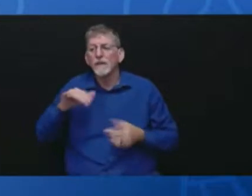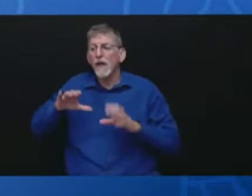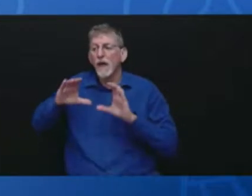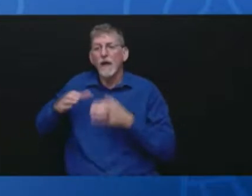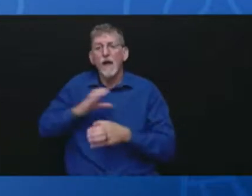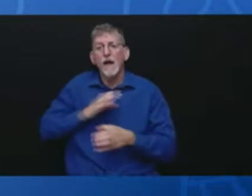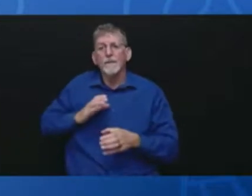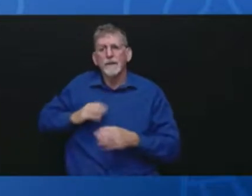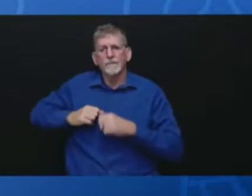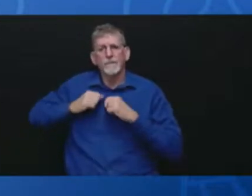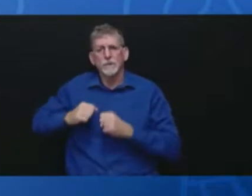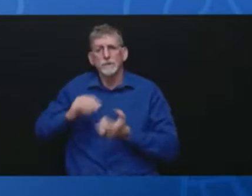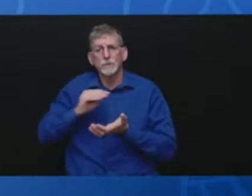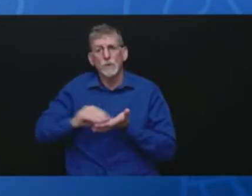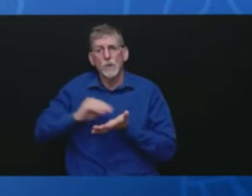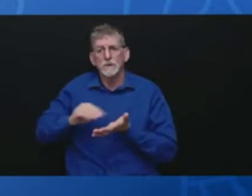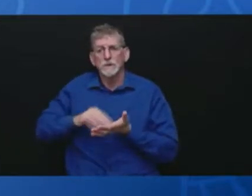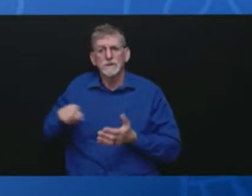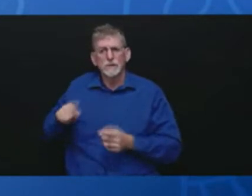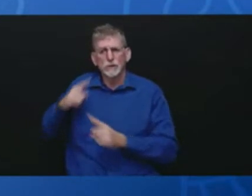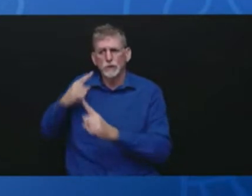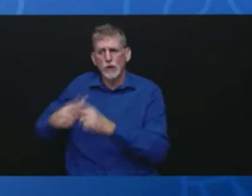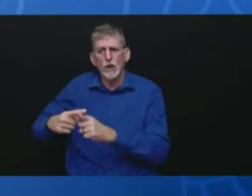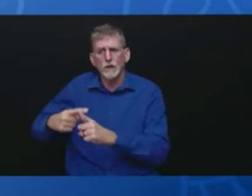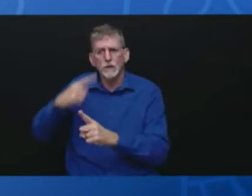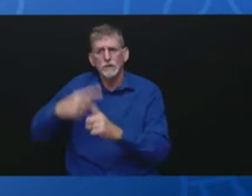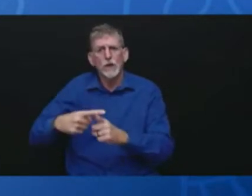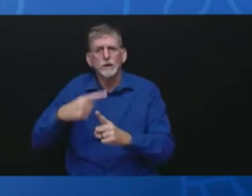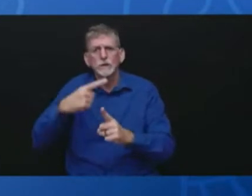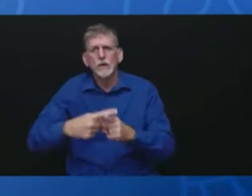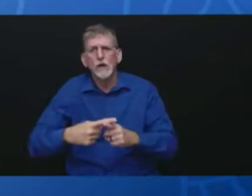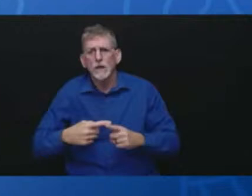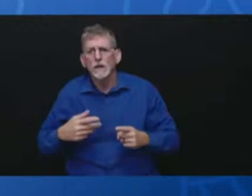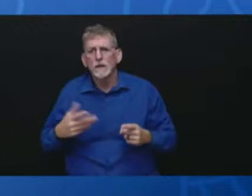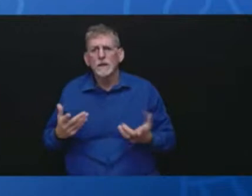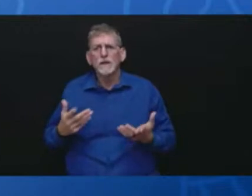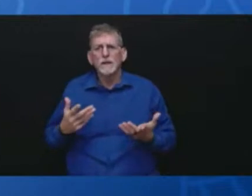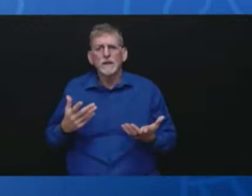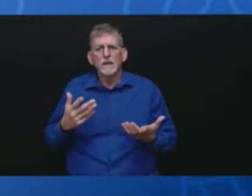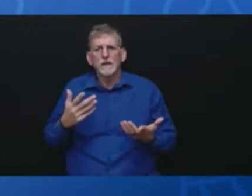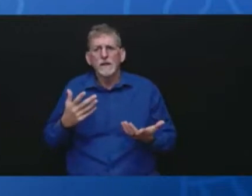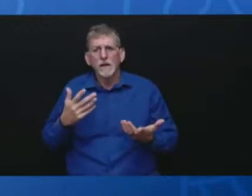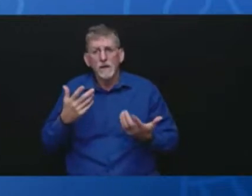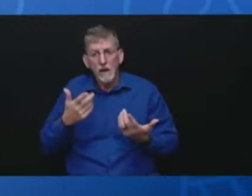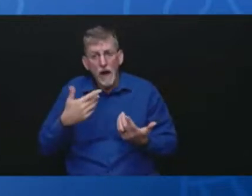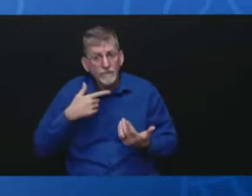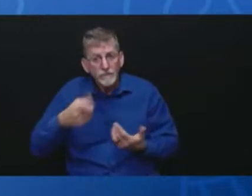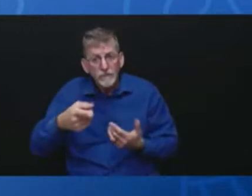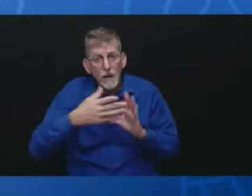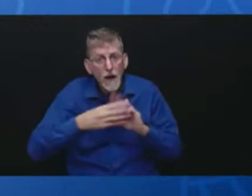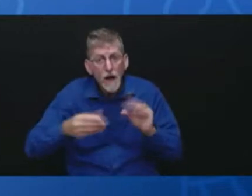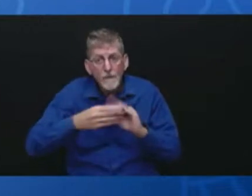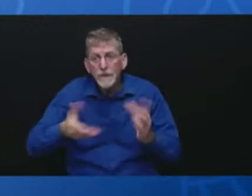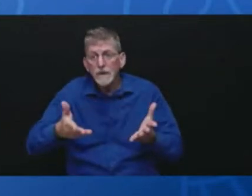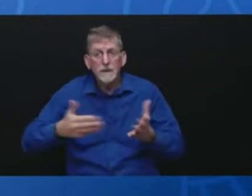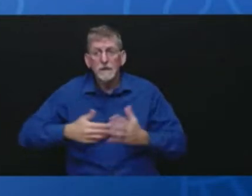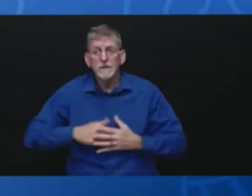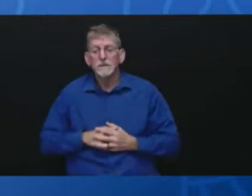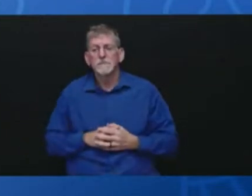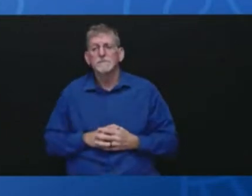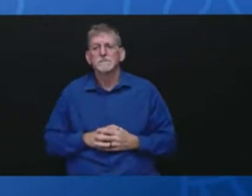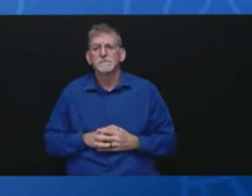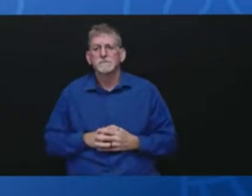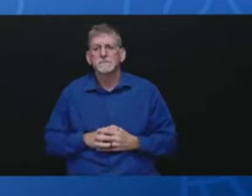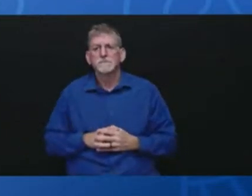war crime. Do you have any comment? I would say that every single thing that's happening is a result